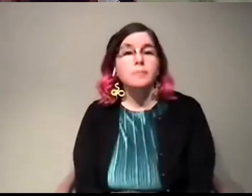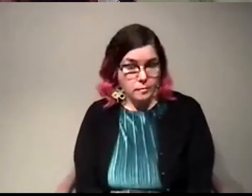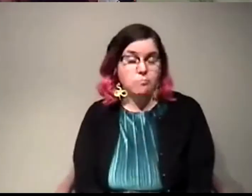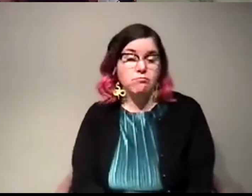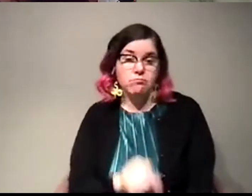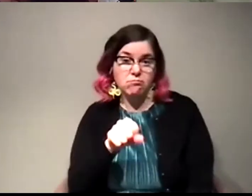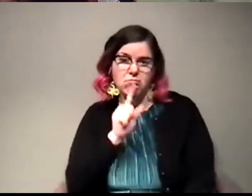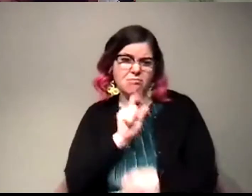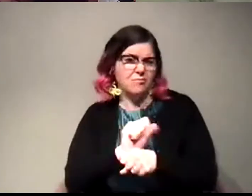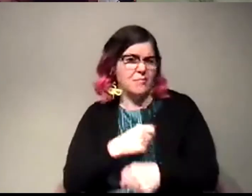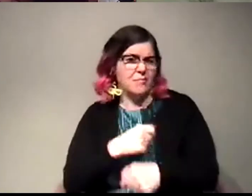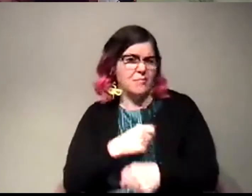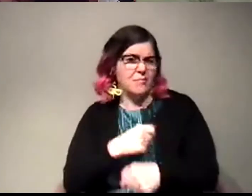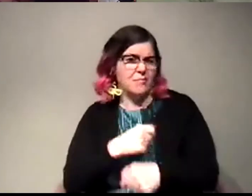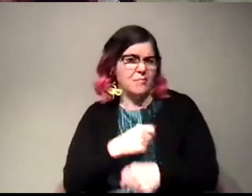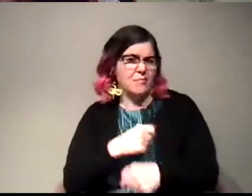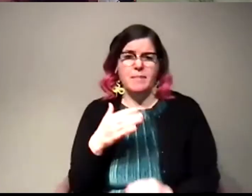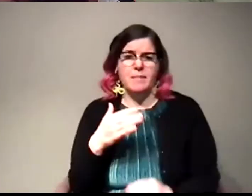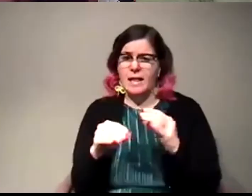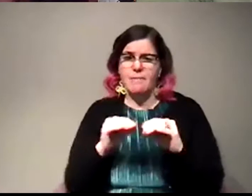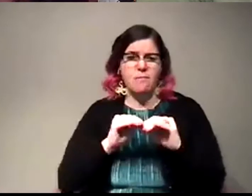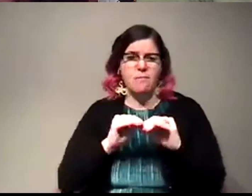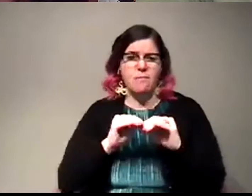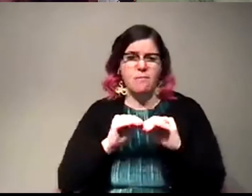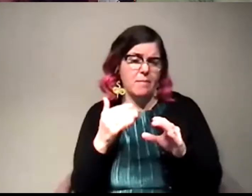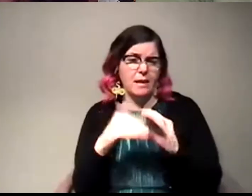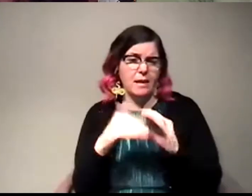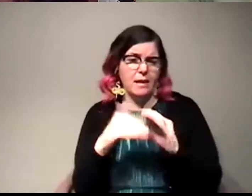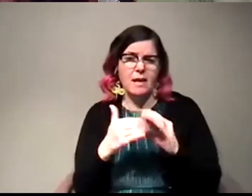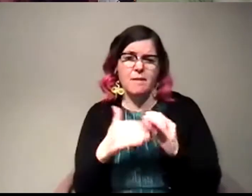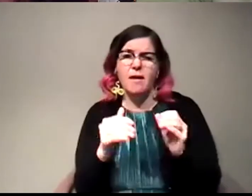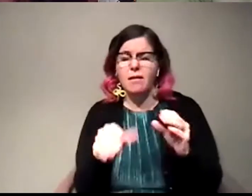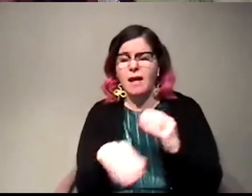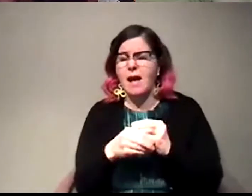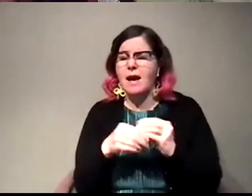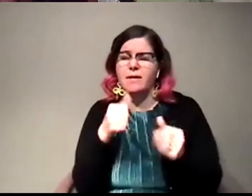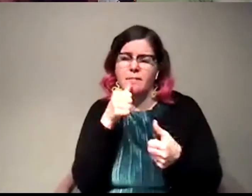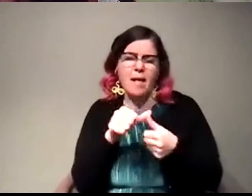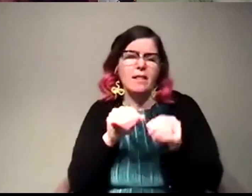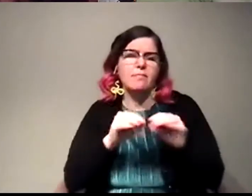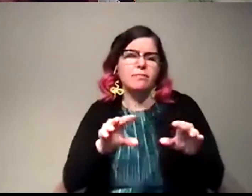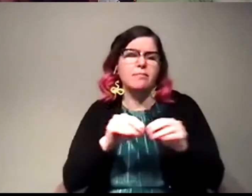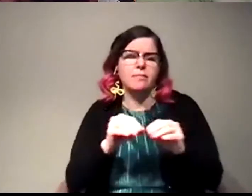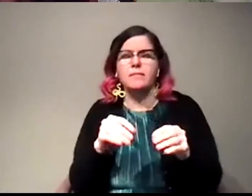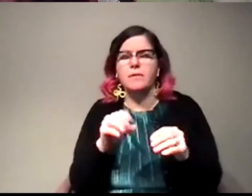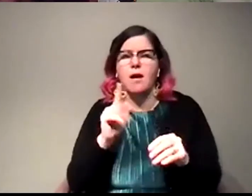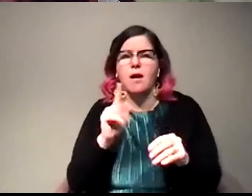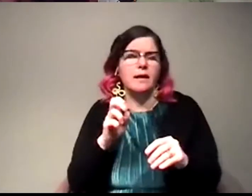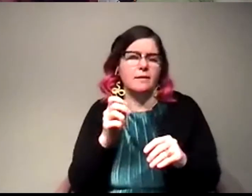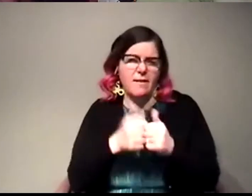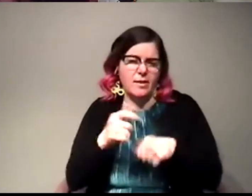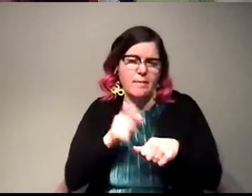to have my email distributed. It's a public email. You can get on the mailing list and then you'll get an update every time there's going to be a trip.